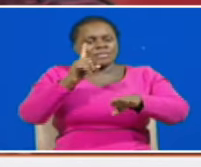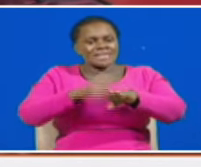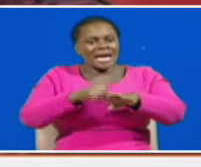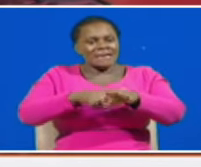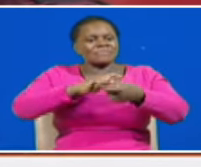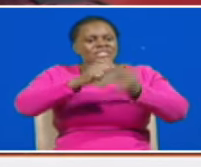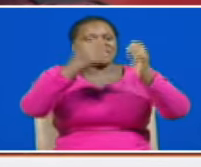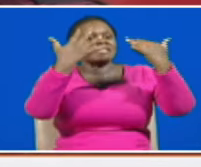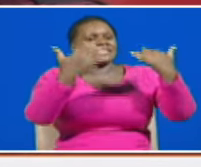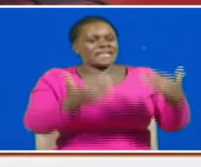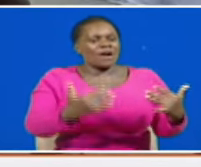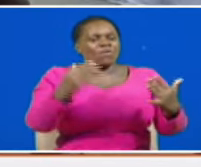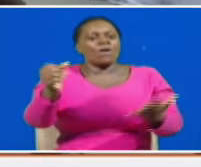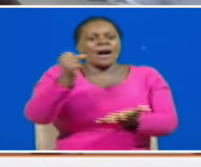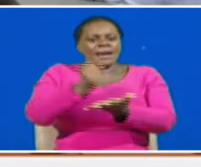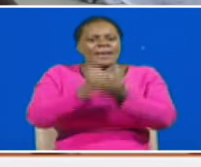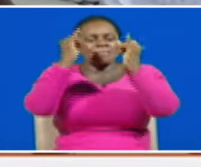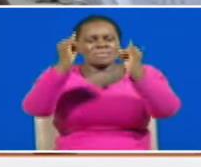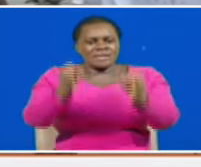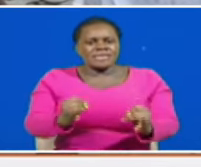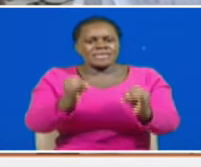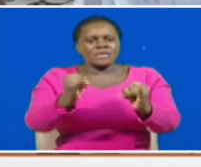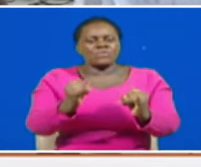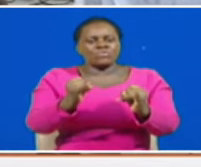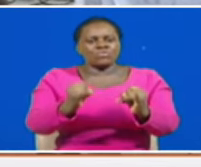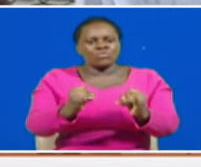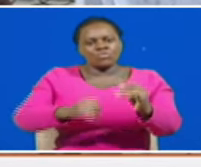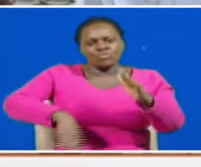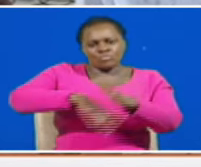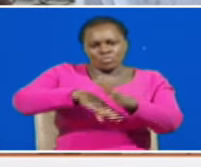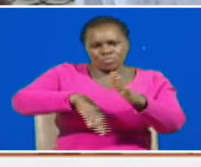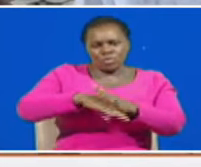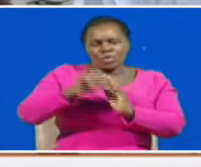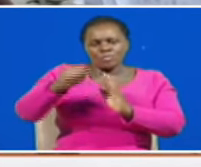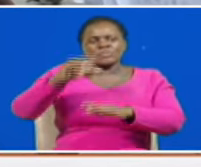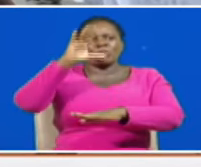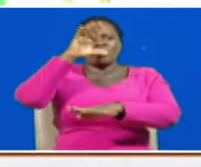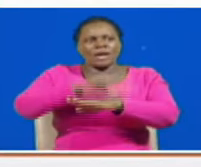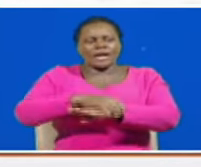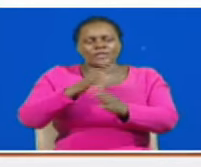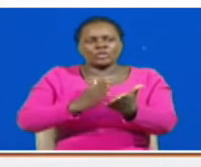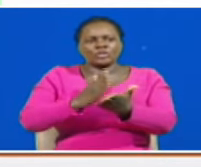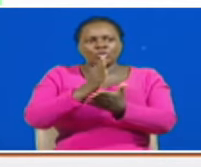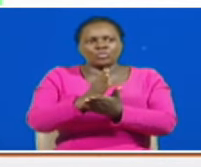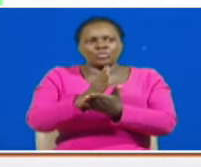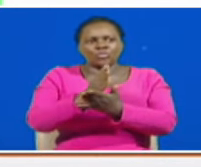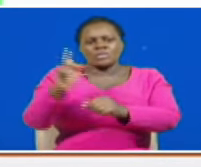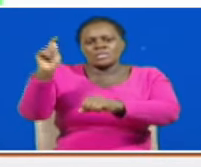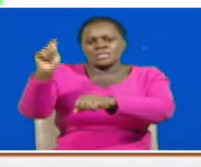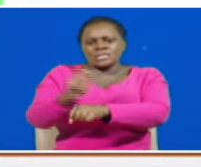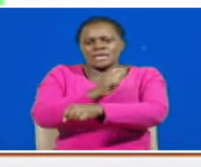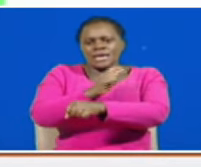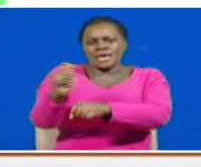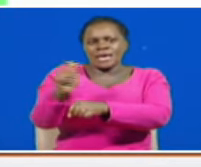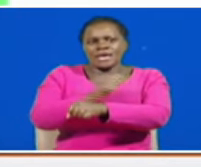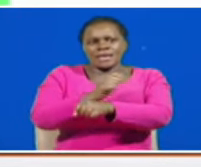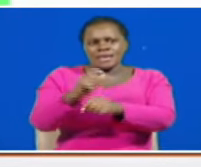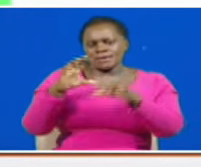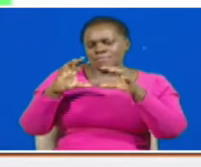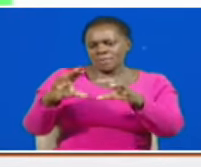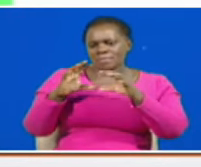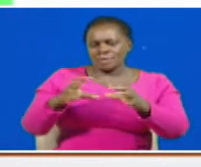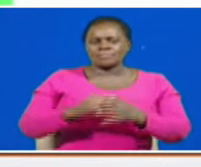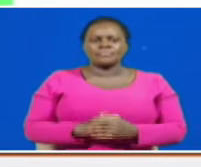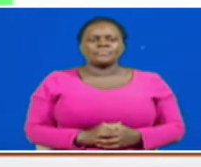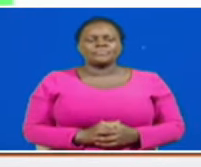So we need to adapt to the modern trends of football. We can only get this by going through the coaches'